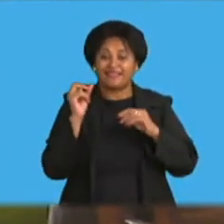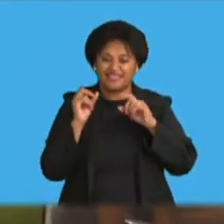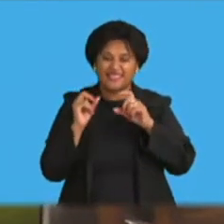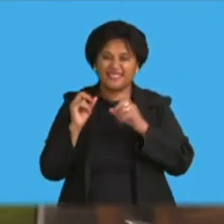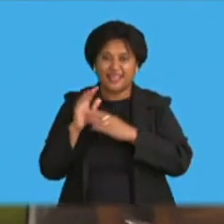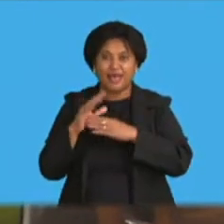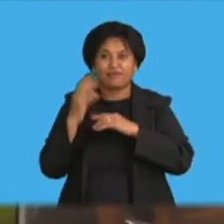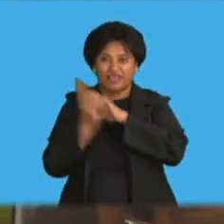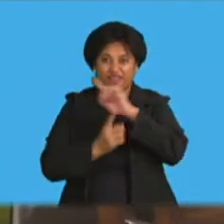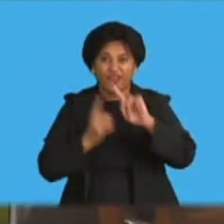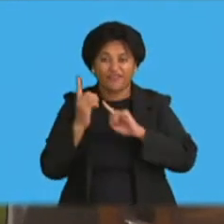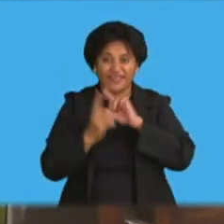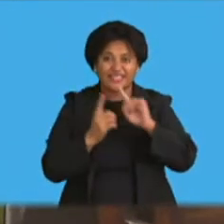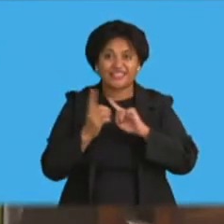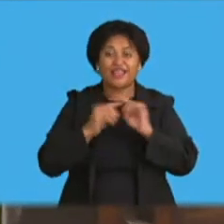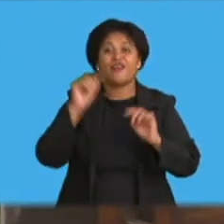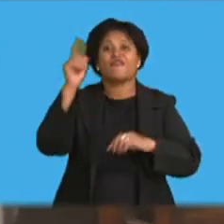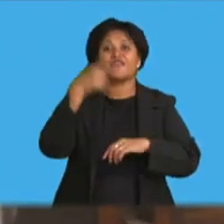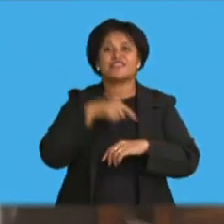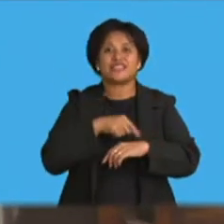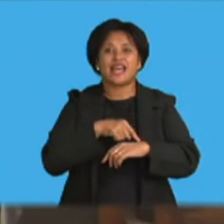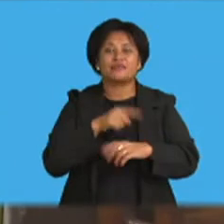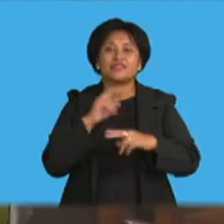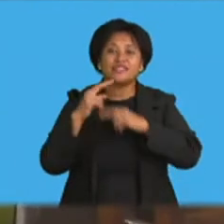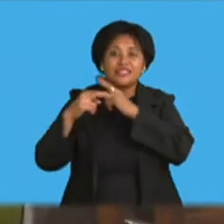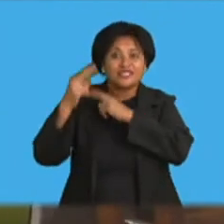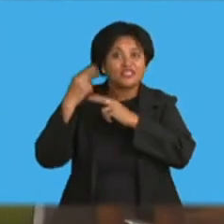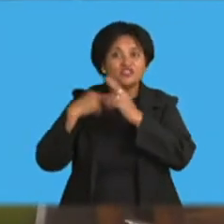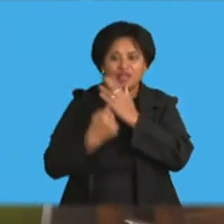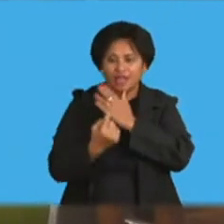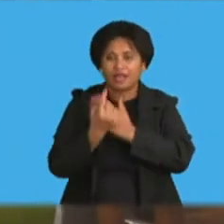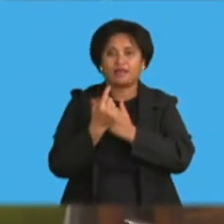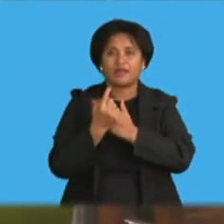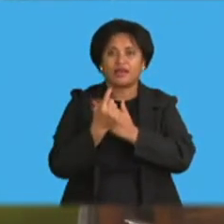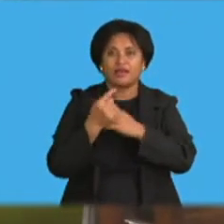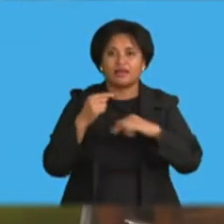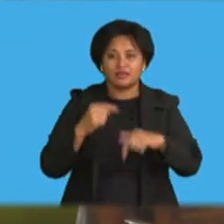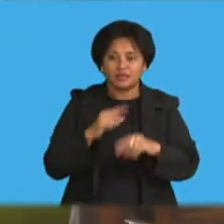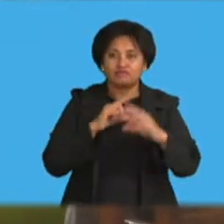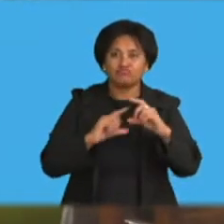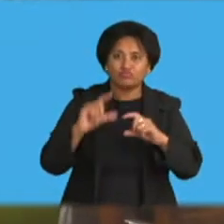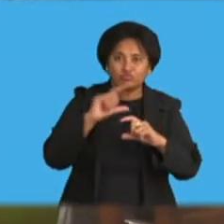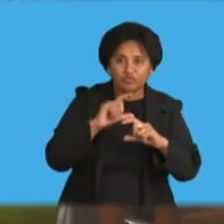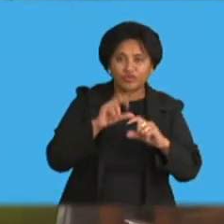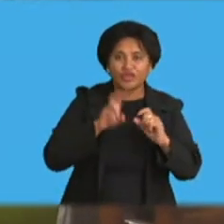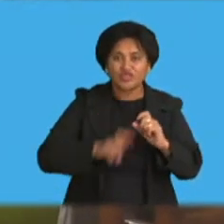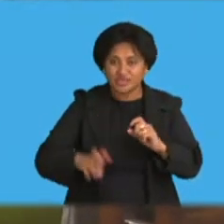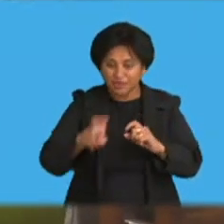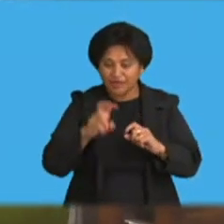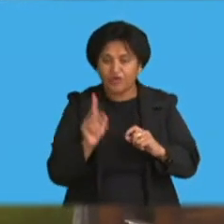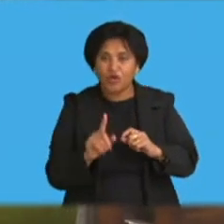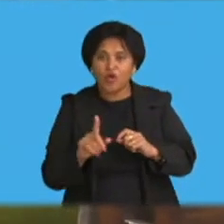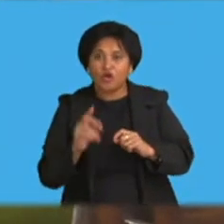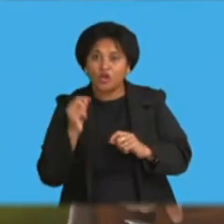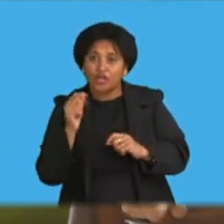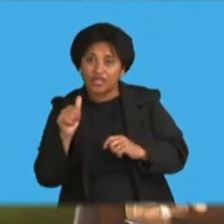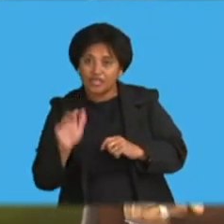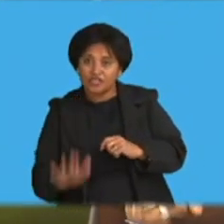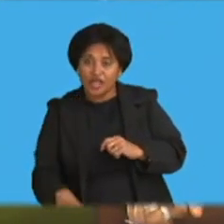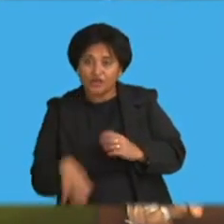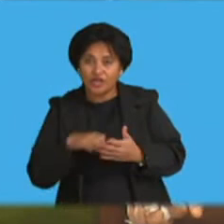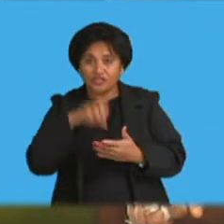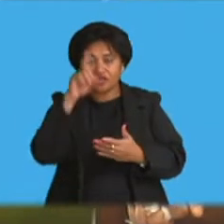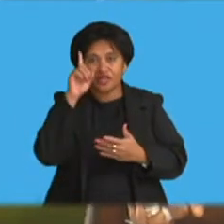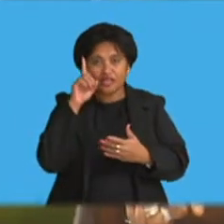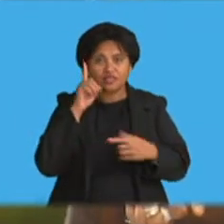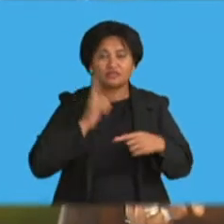for the first time in history, along with introducing free textbooks, subsidized transportation, our development of early childhood education, and our work to massively